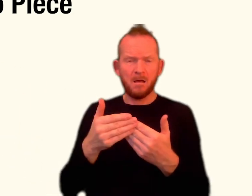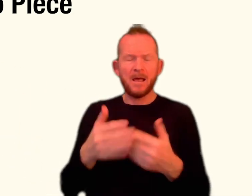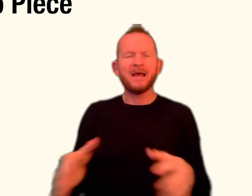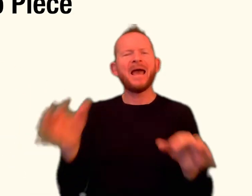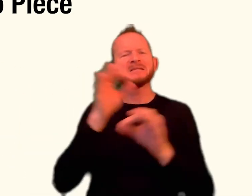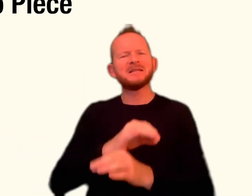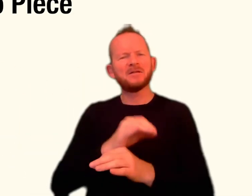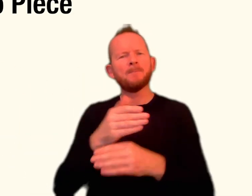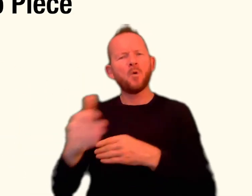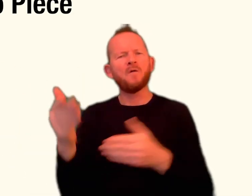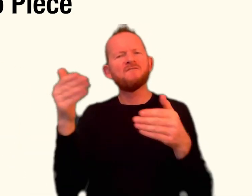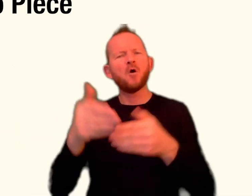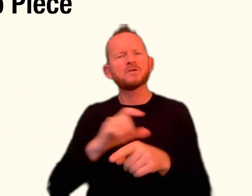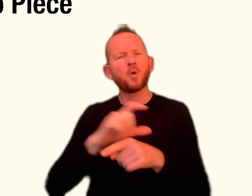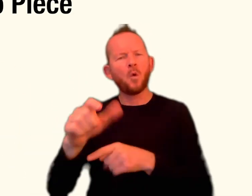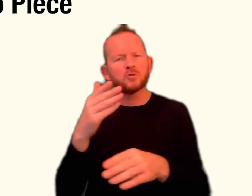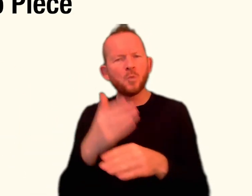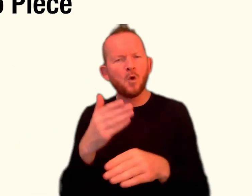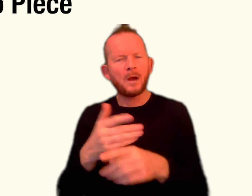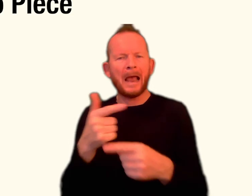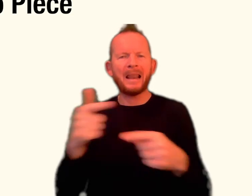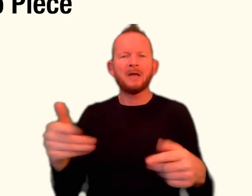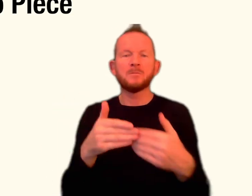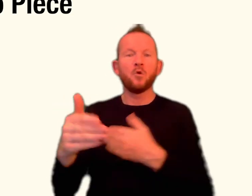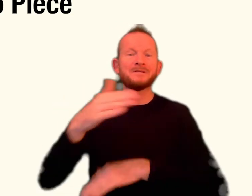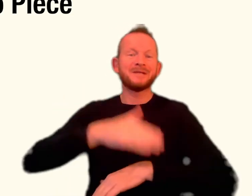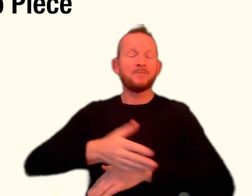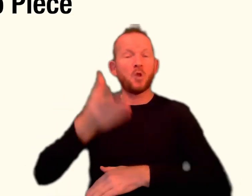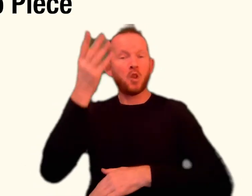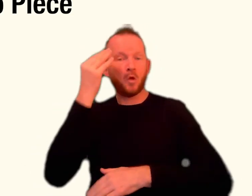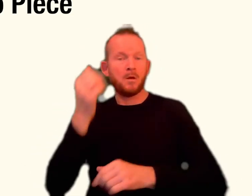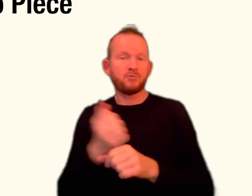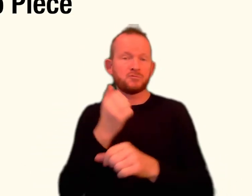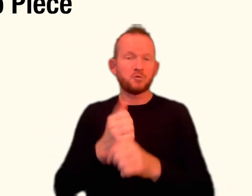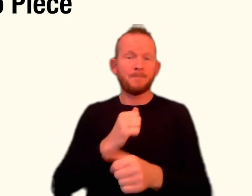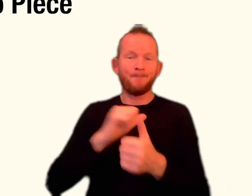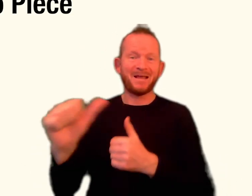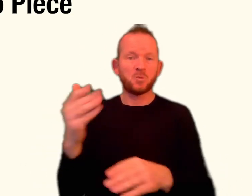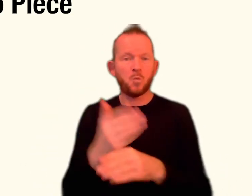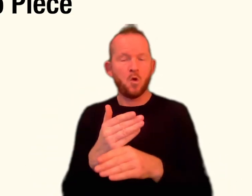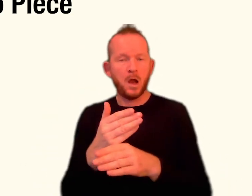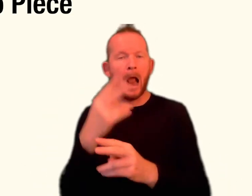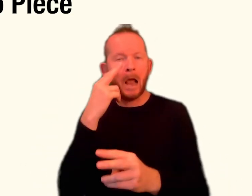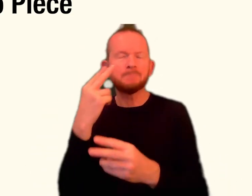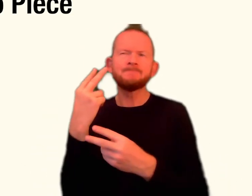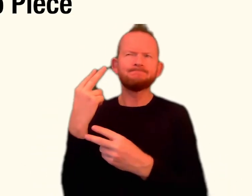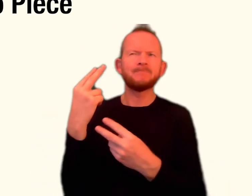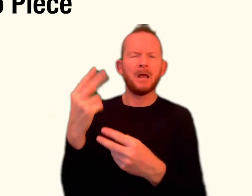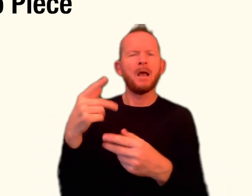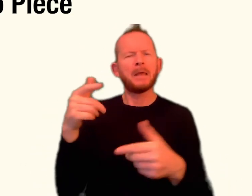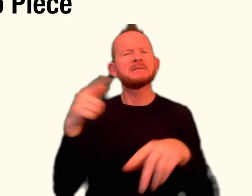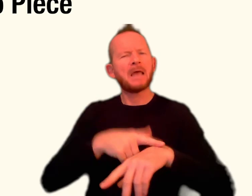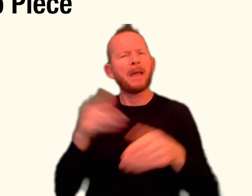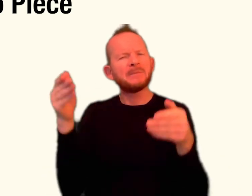more of a focus on coursework. This allows for more time to learn and produce your best work. It reflects the time that you've dedicated to school in a